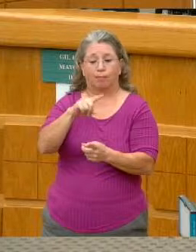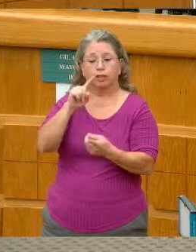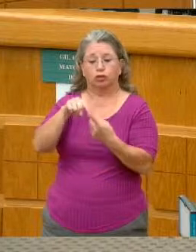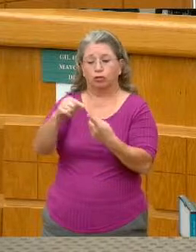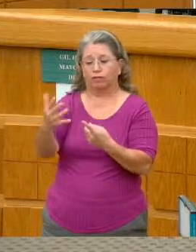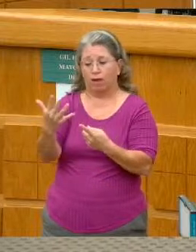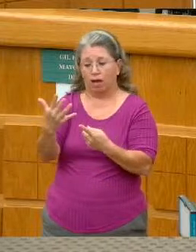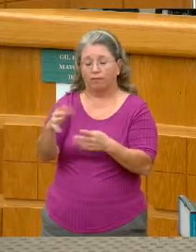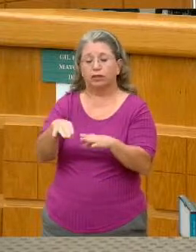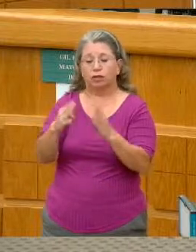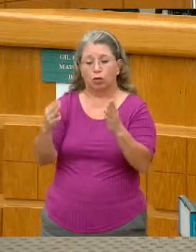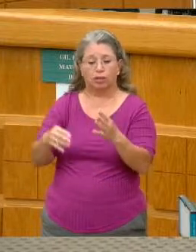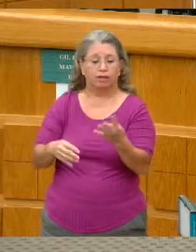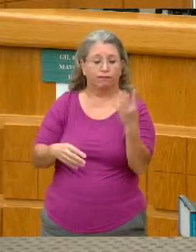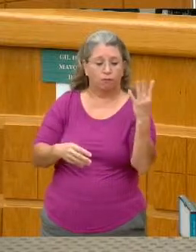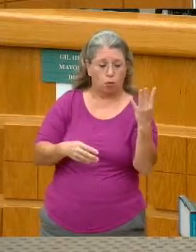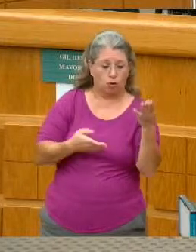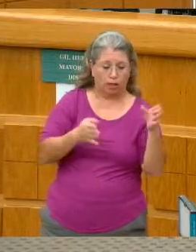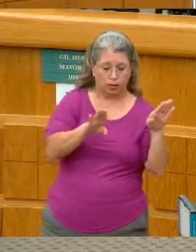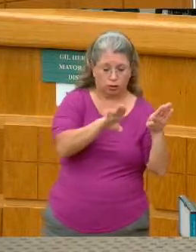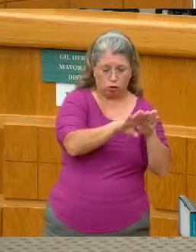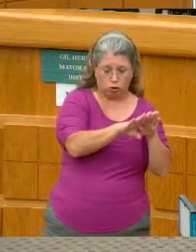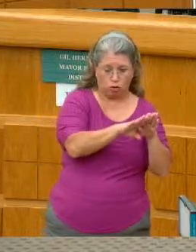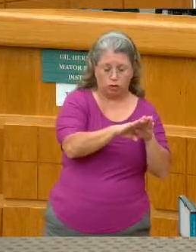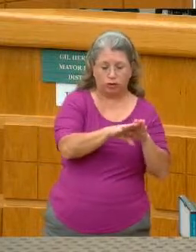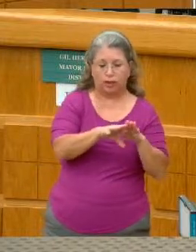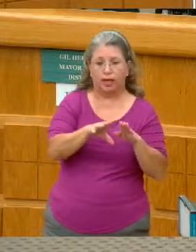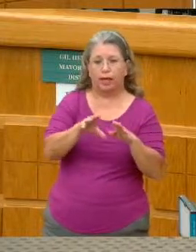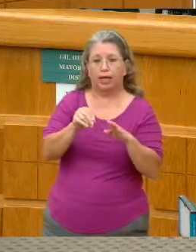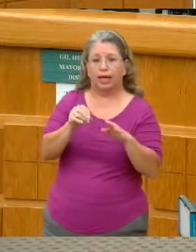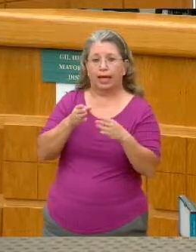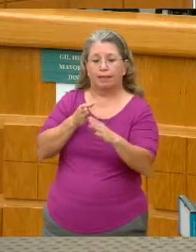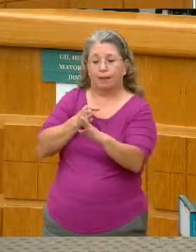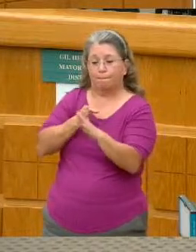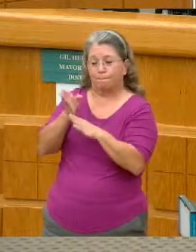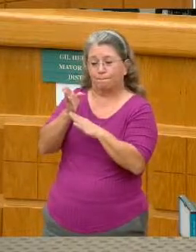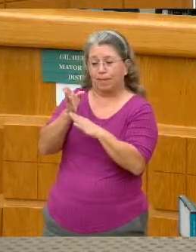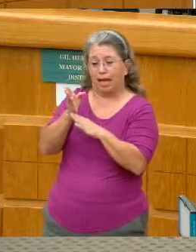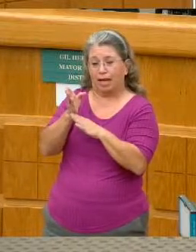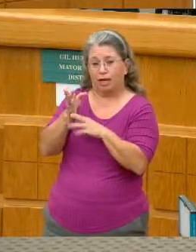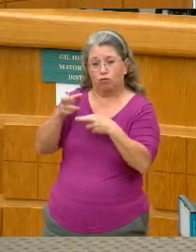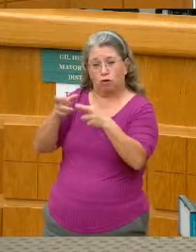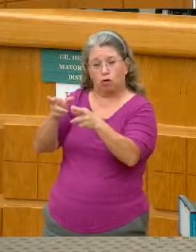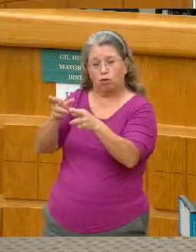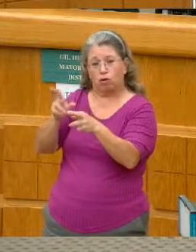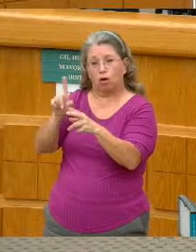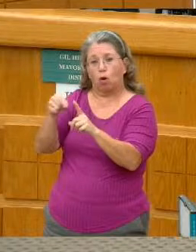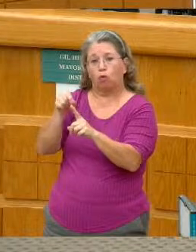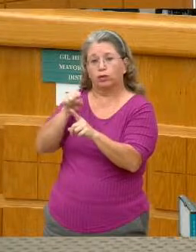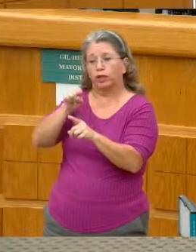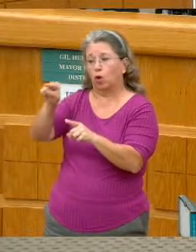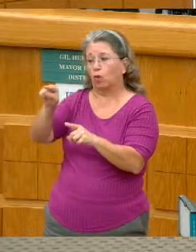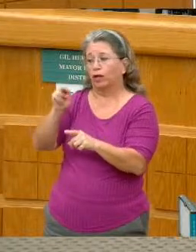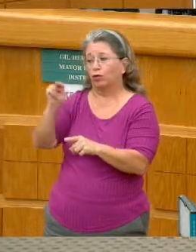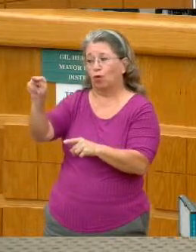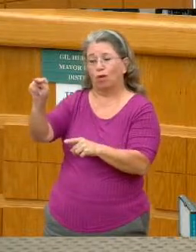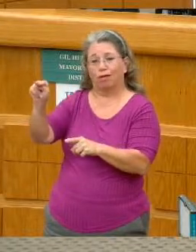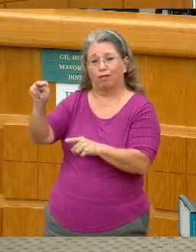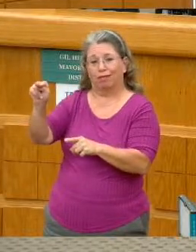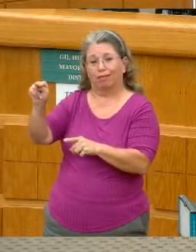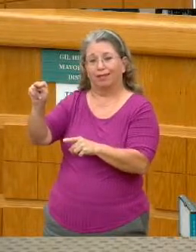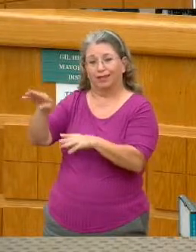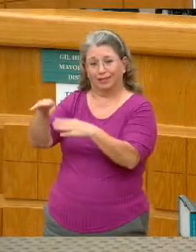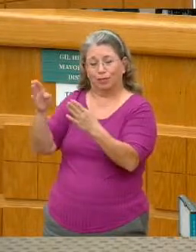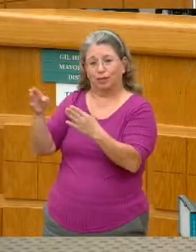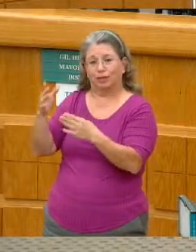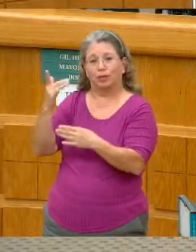4 will be closed, and the main road only north will be available. Why? Because south